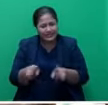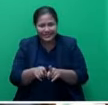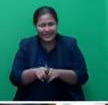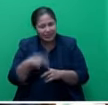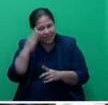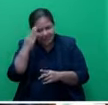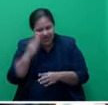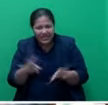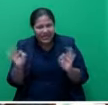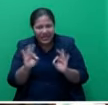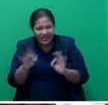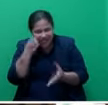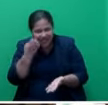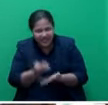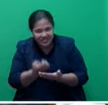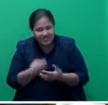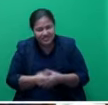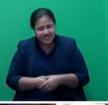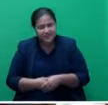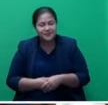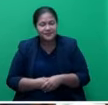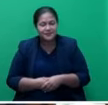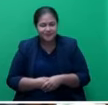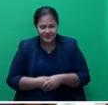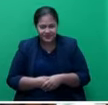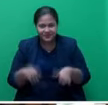no logic. Mr. Speaker, sir,